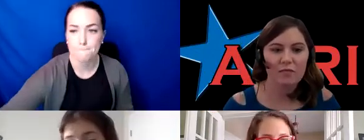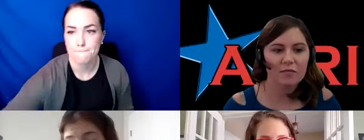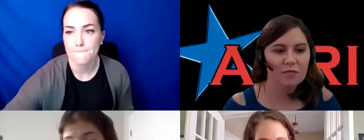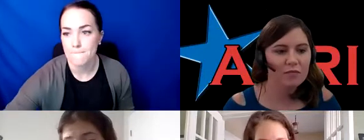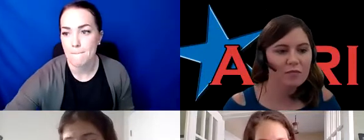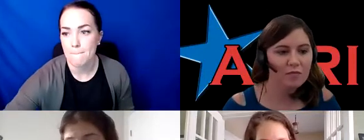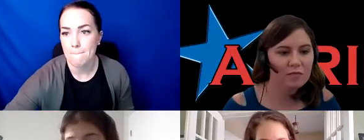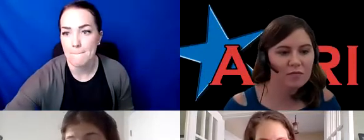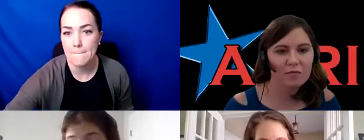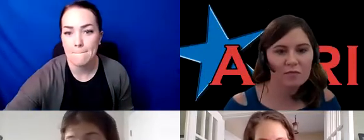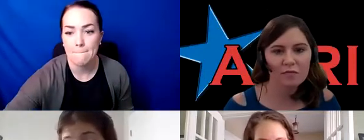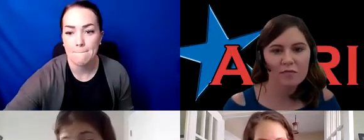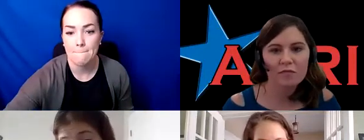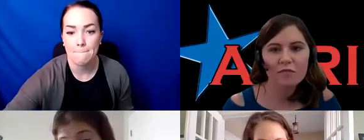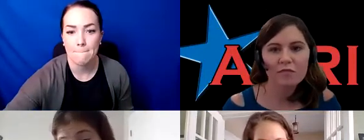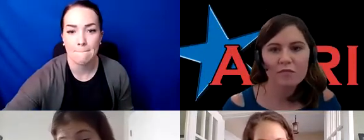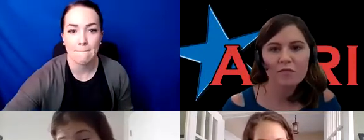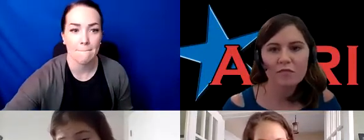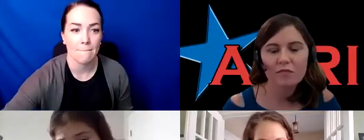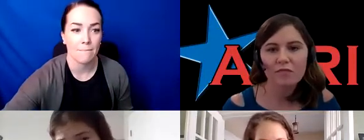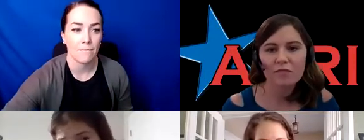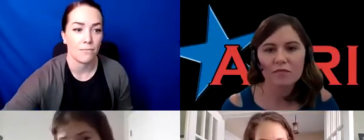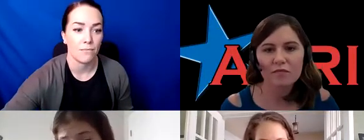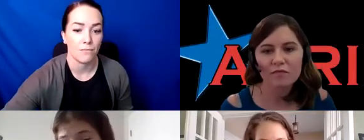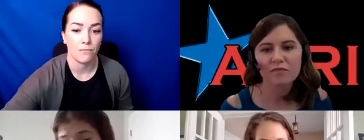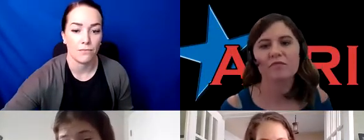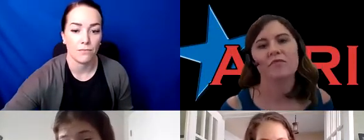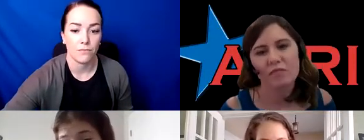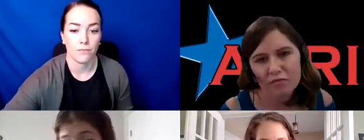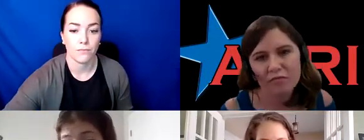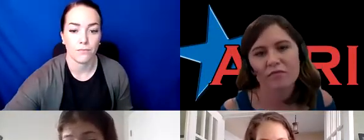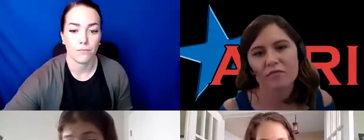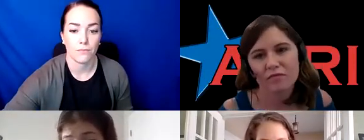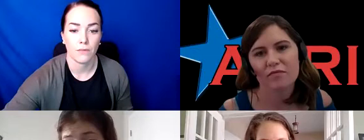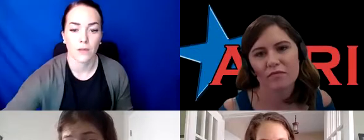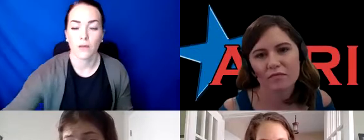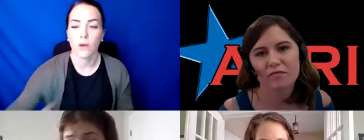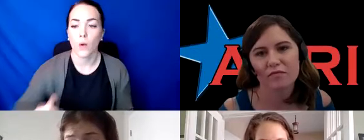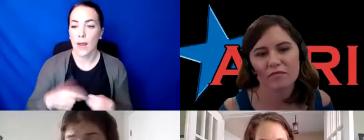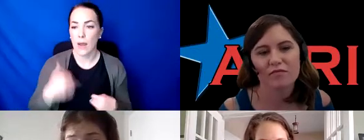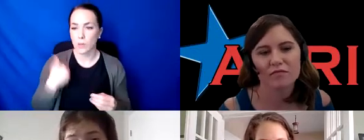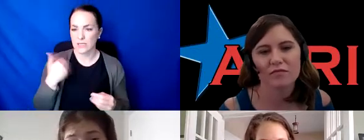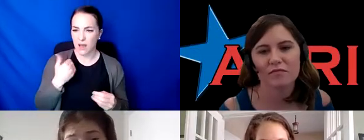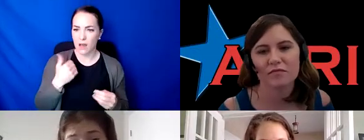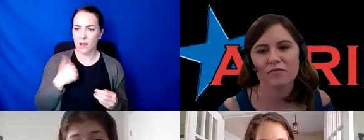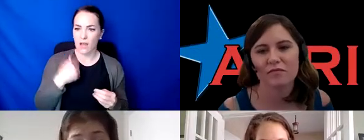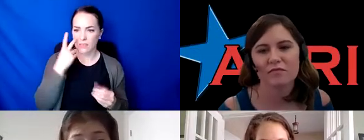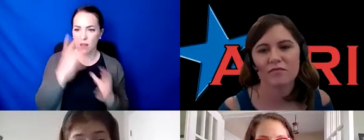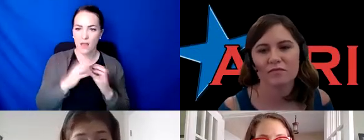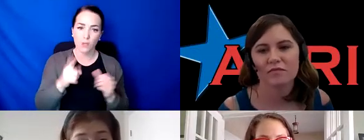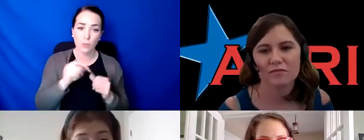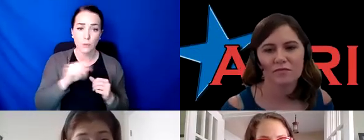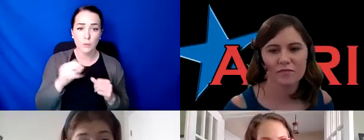When I was younger, I got a lot of, oh, you're too cute to be disabled. What does that mean? Anybody can